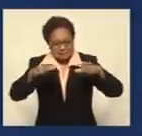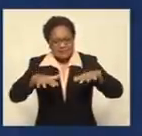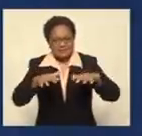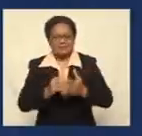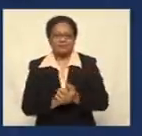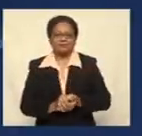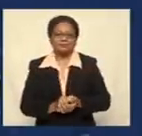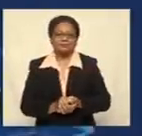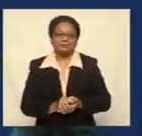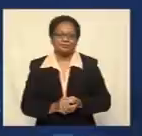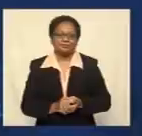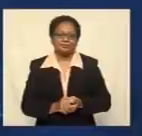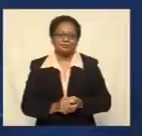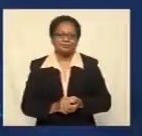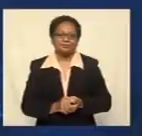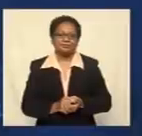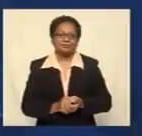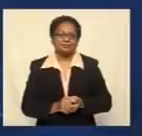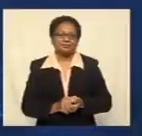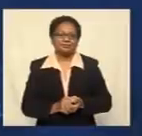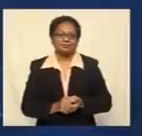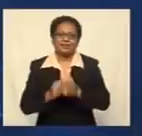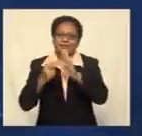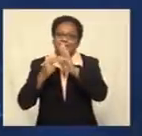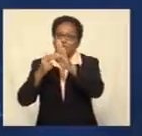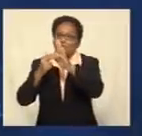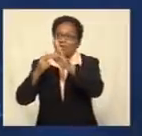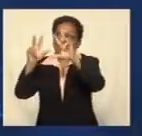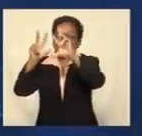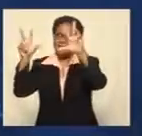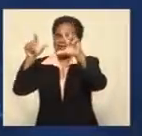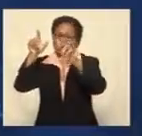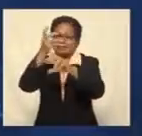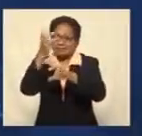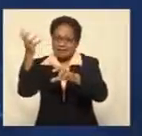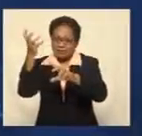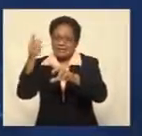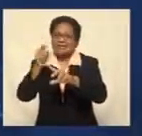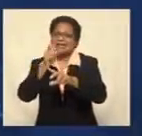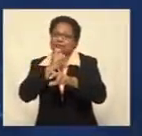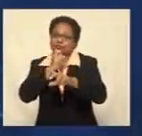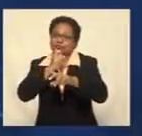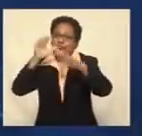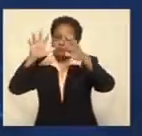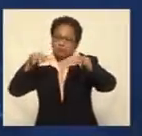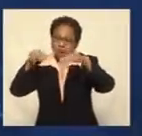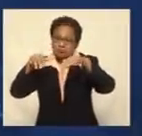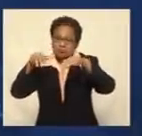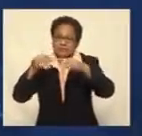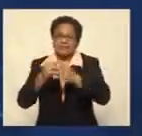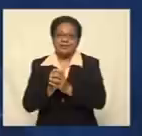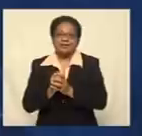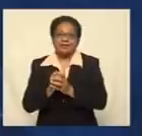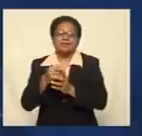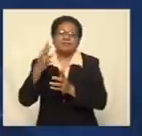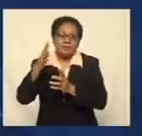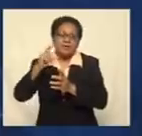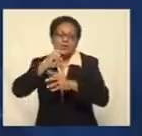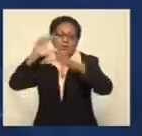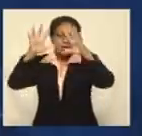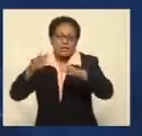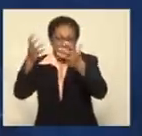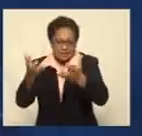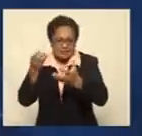times. In the north, cloudy periods with afternoon or evening showers and isolated thunderstorms